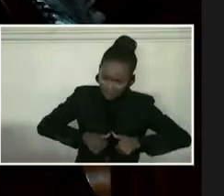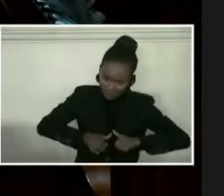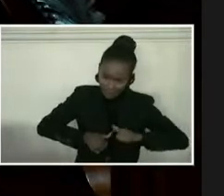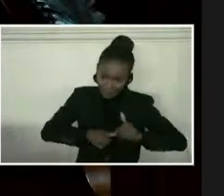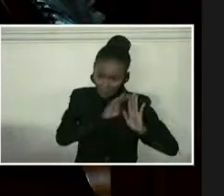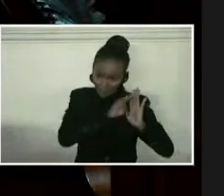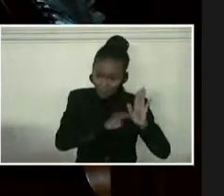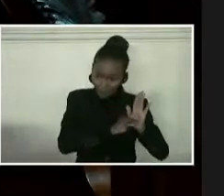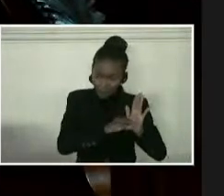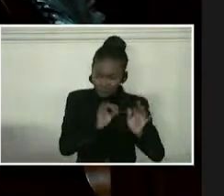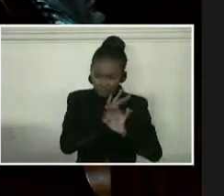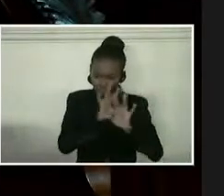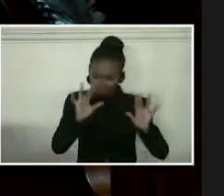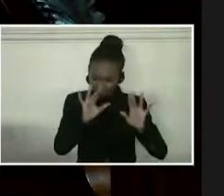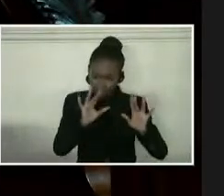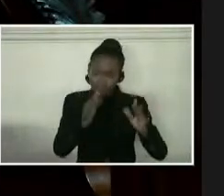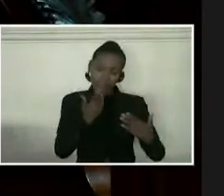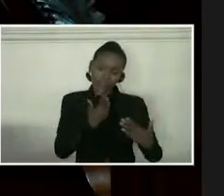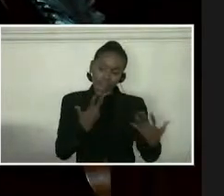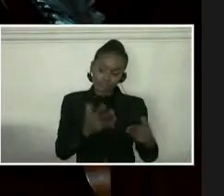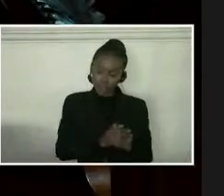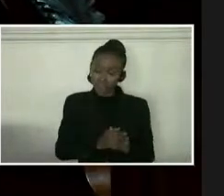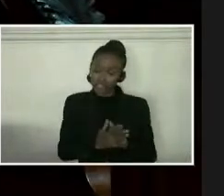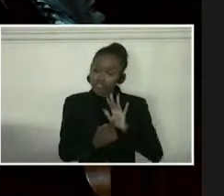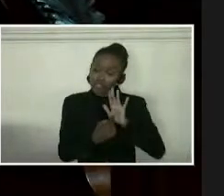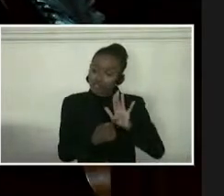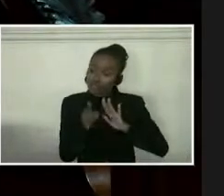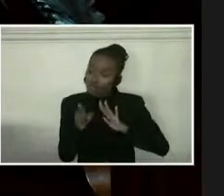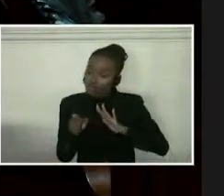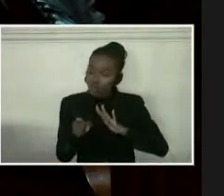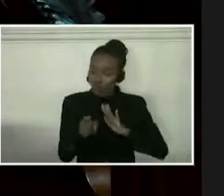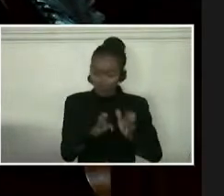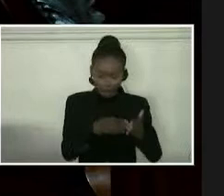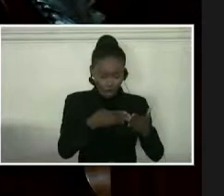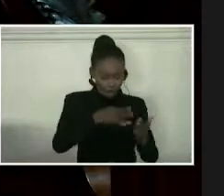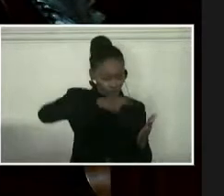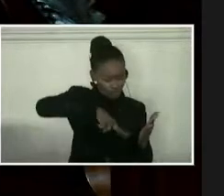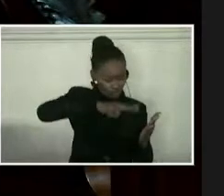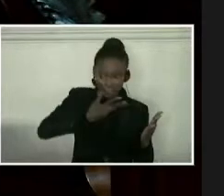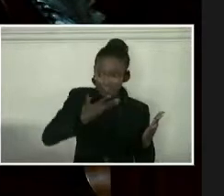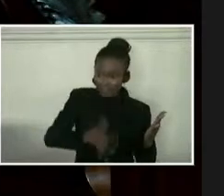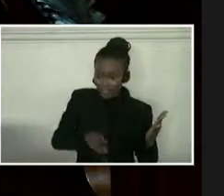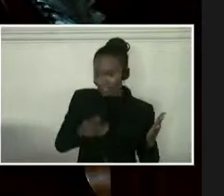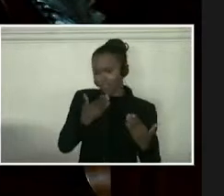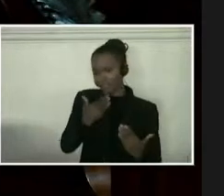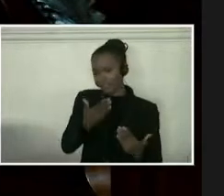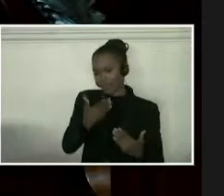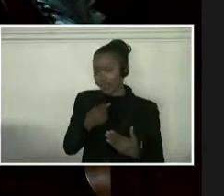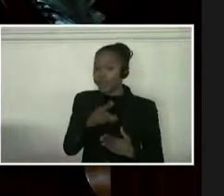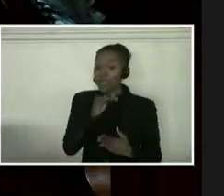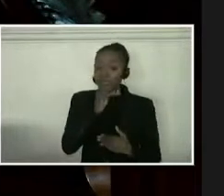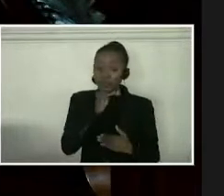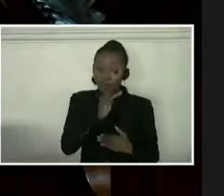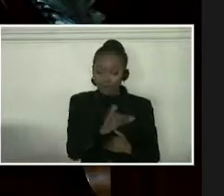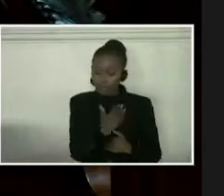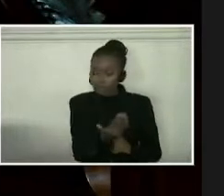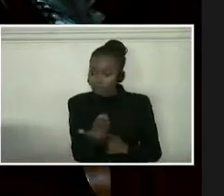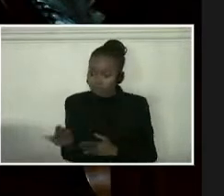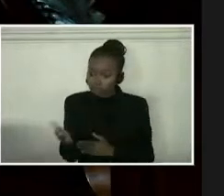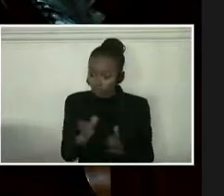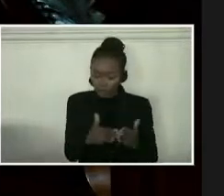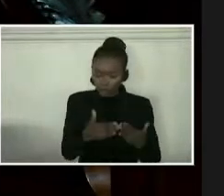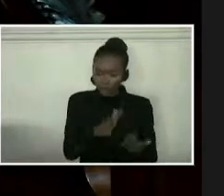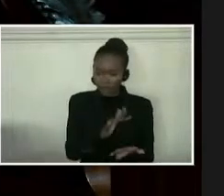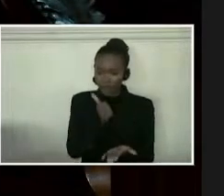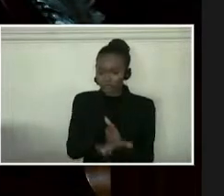shows that you read your documents when we are meeting with you as the portfolio committee we are not only sitting there and sitting